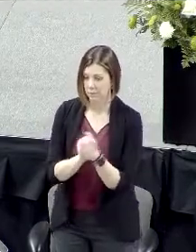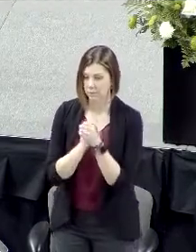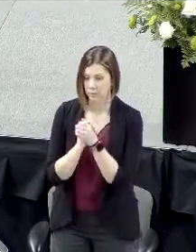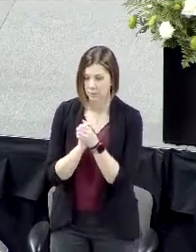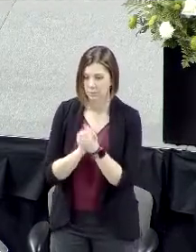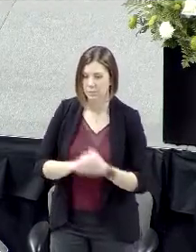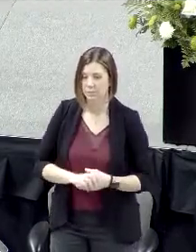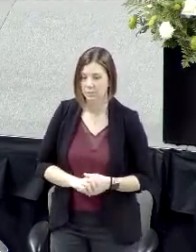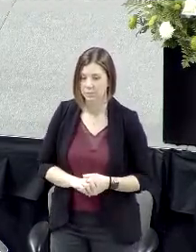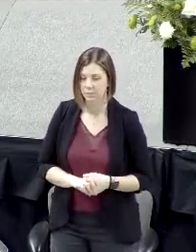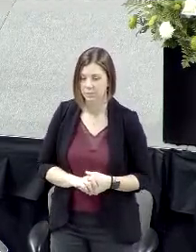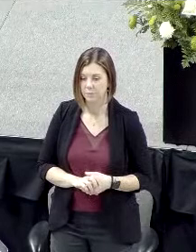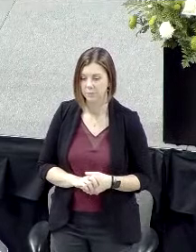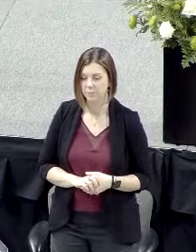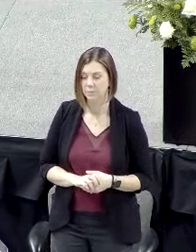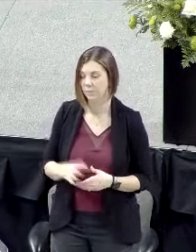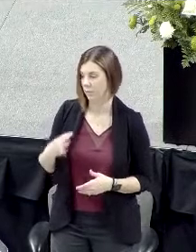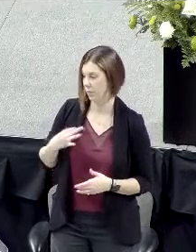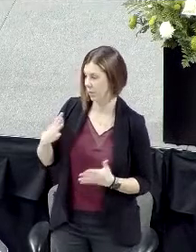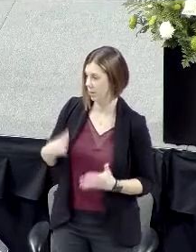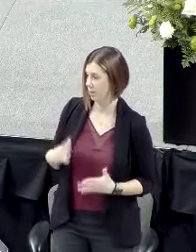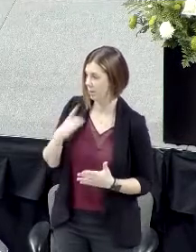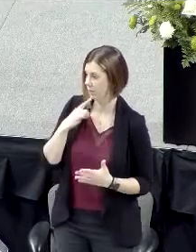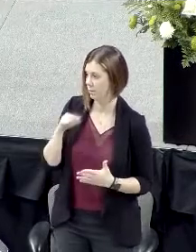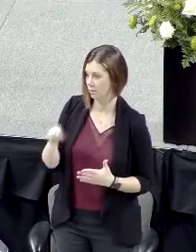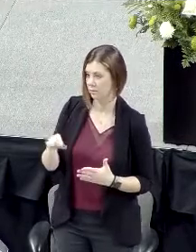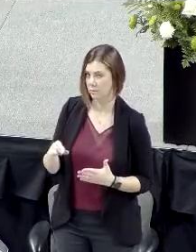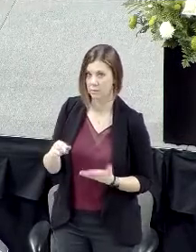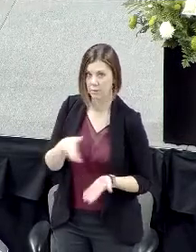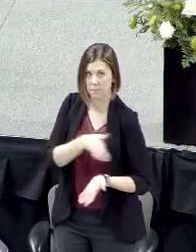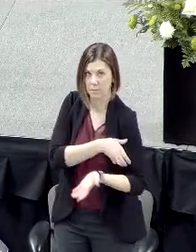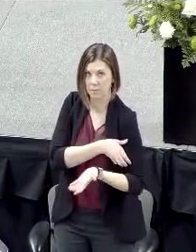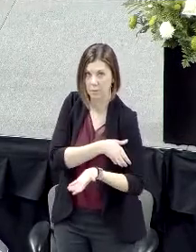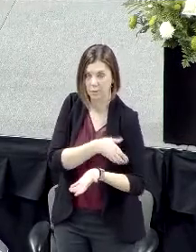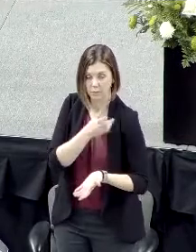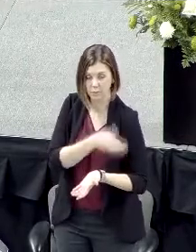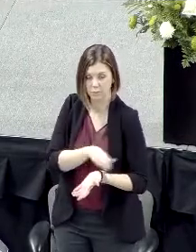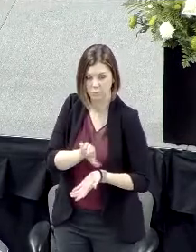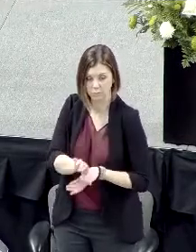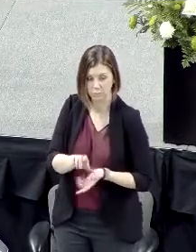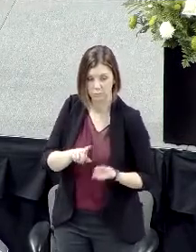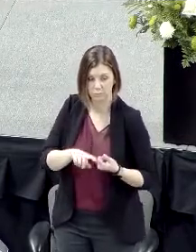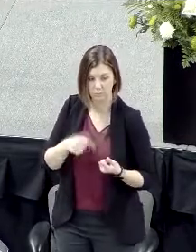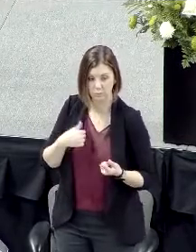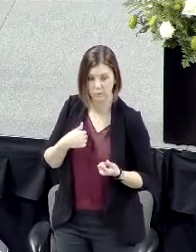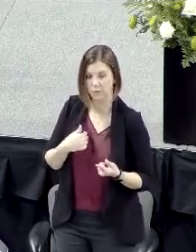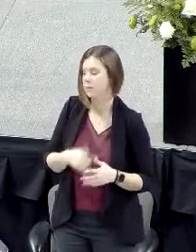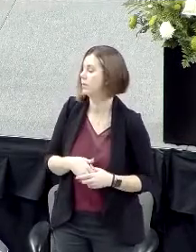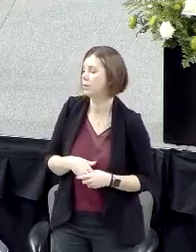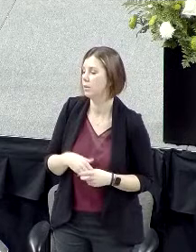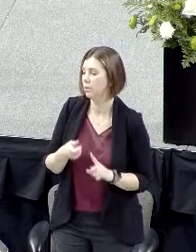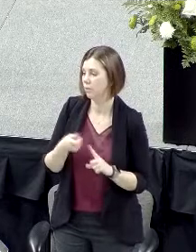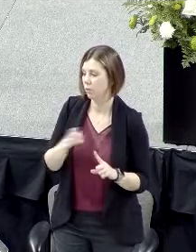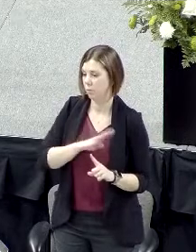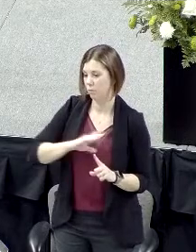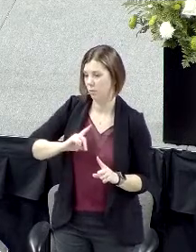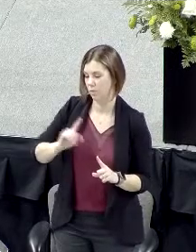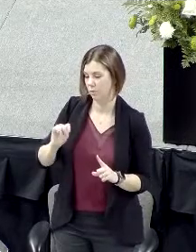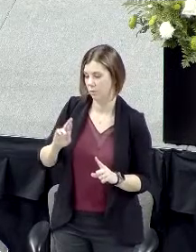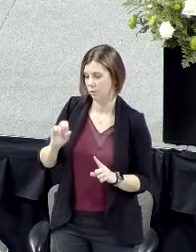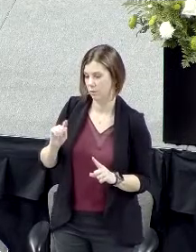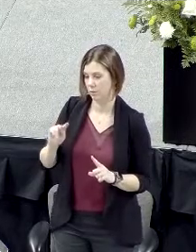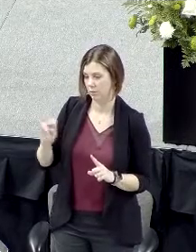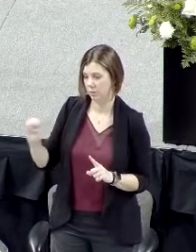Congratulations. Candidates, by the virtue of the authority vested in me by the Board of Trustees